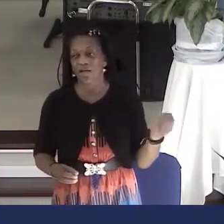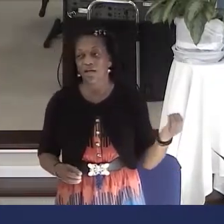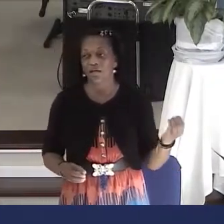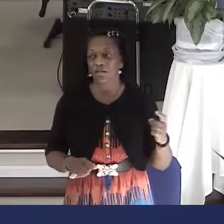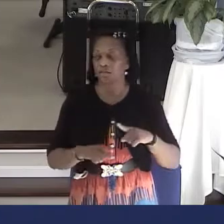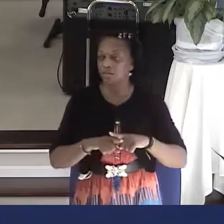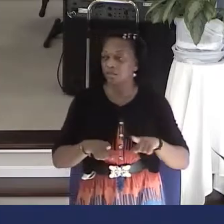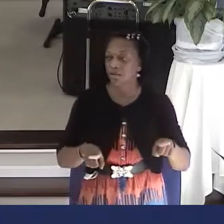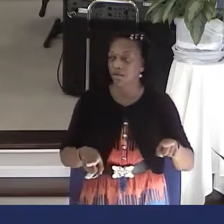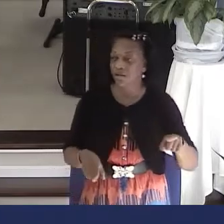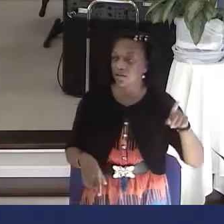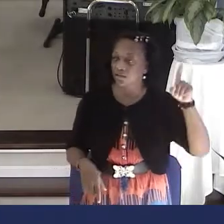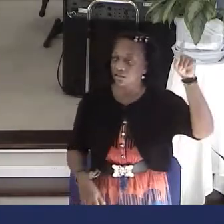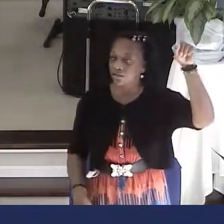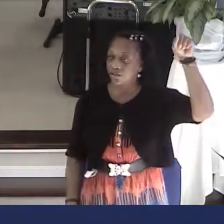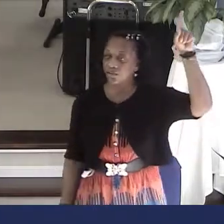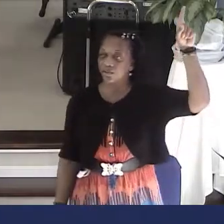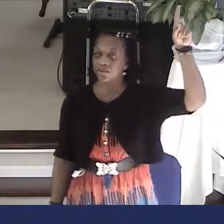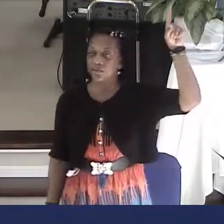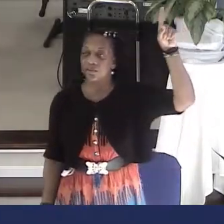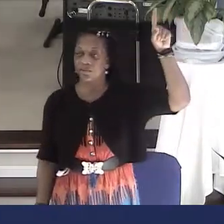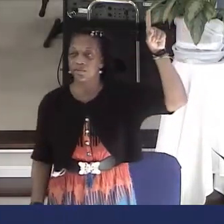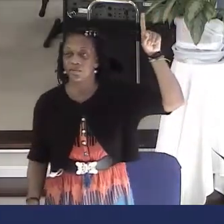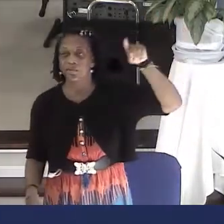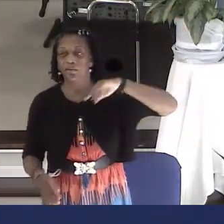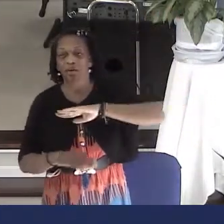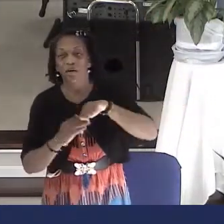nothing else but you.